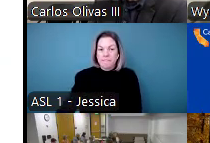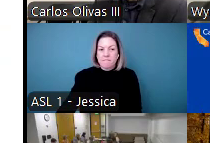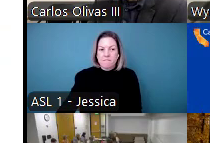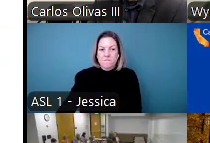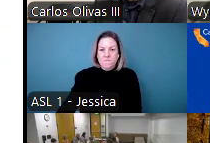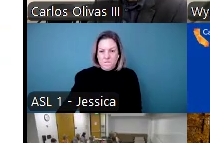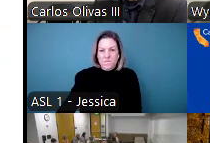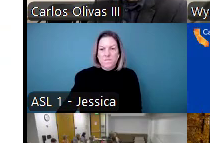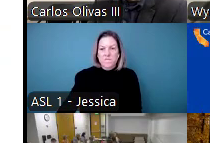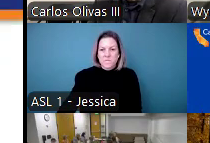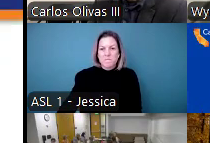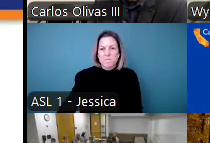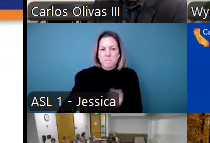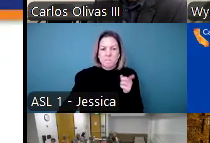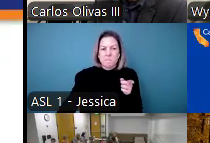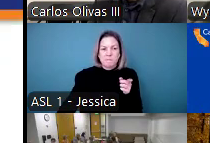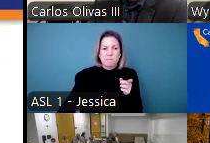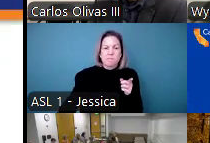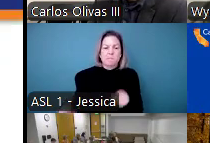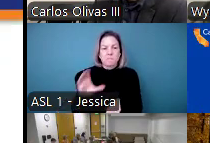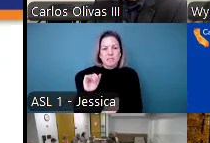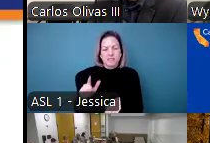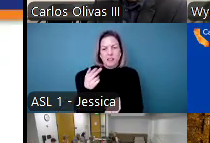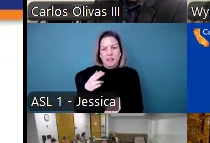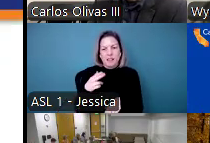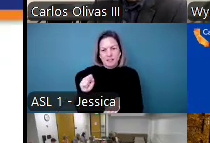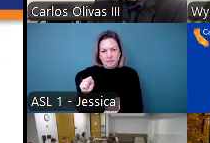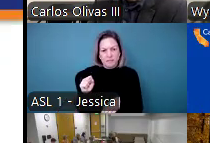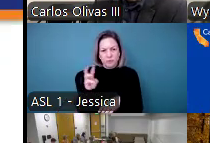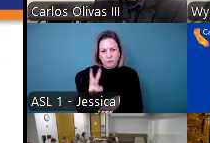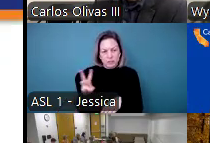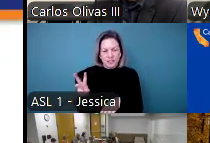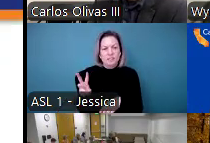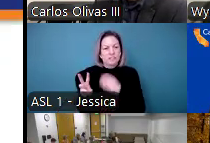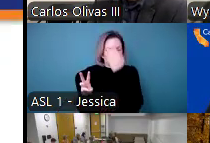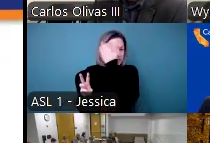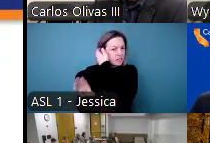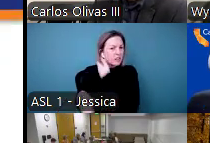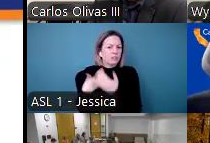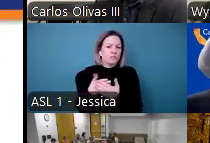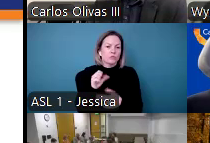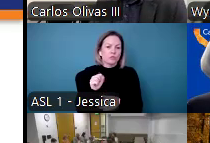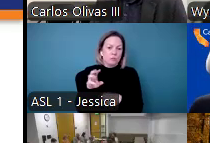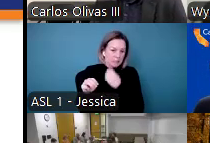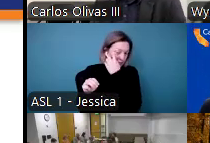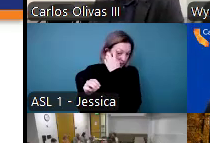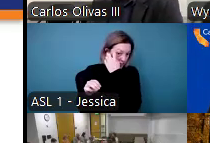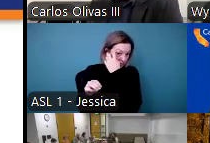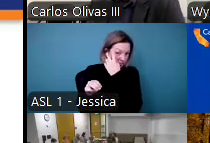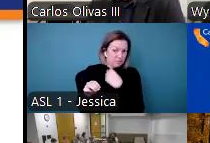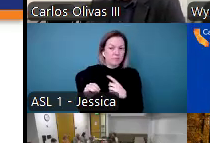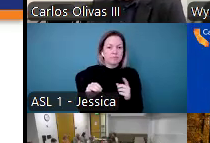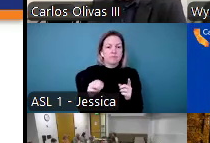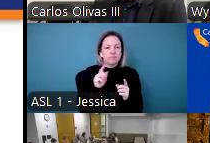Here it is. This is our Cal HHS website. And of course, all of our social media platforms. We are